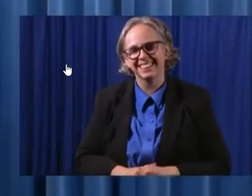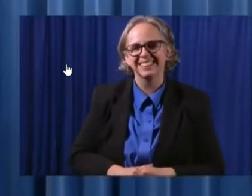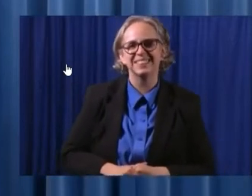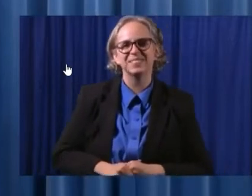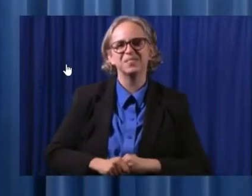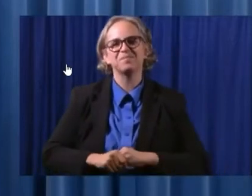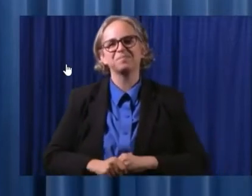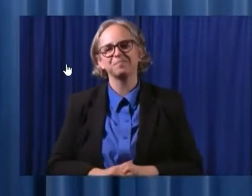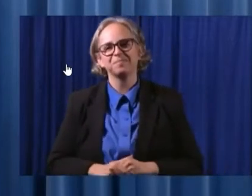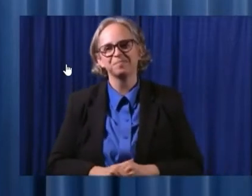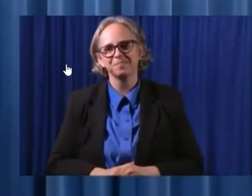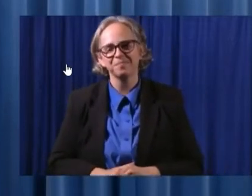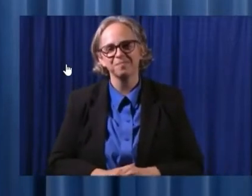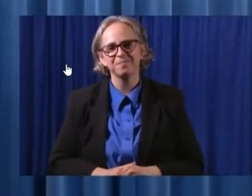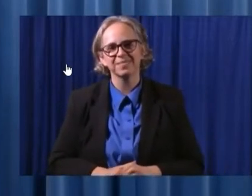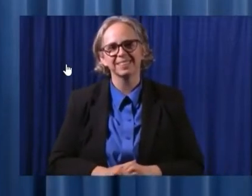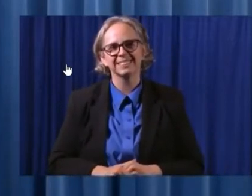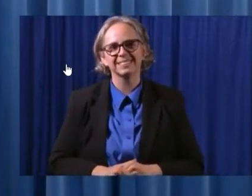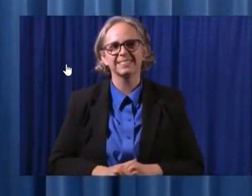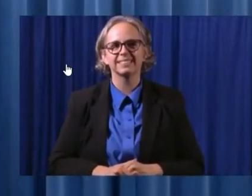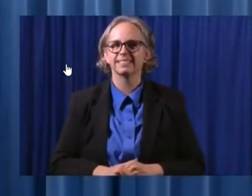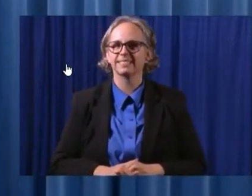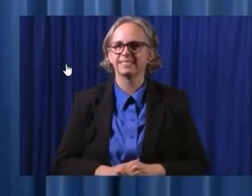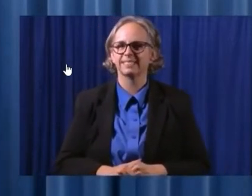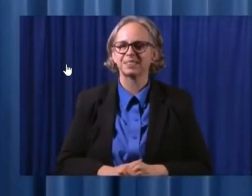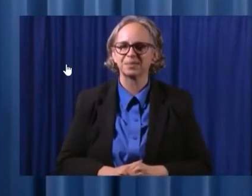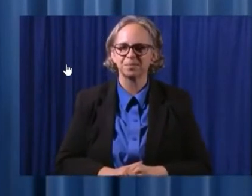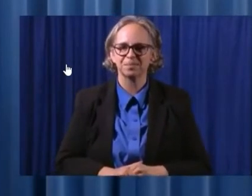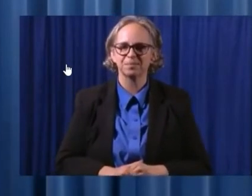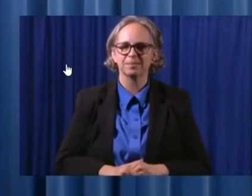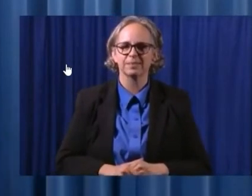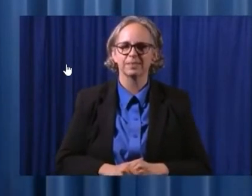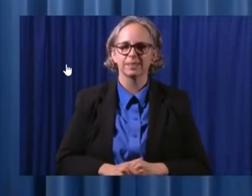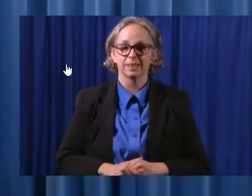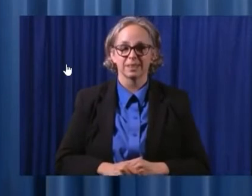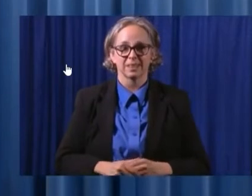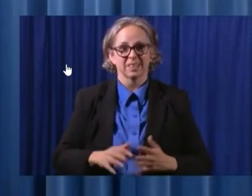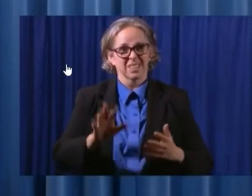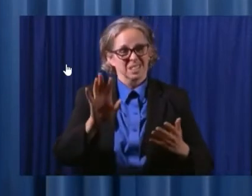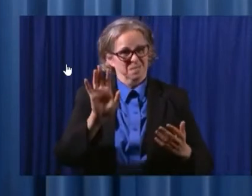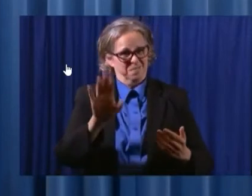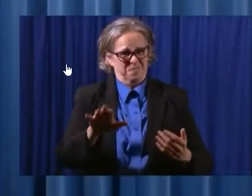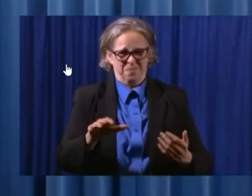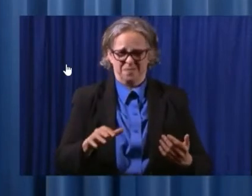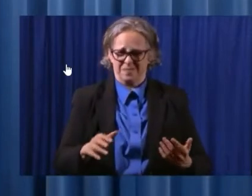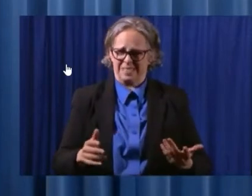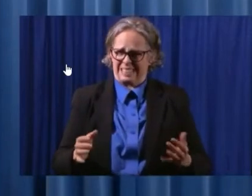We are now at yet another critical juncture in our battle against the coronavirus.